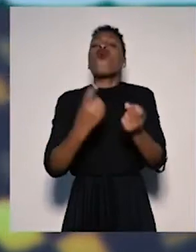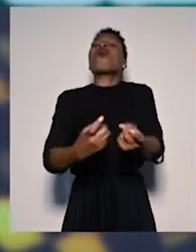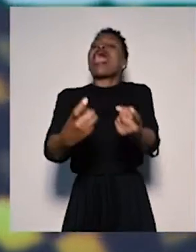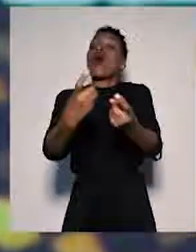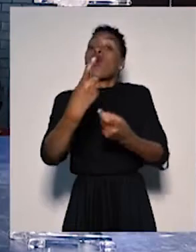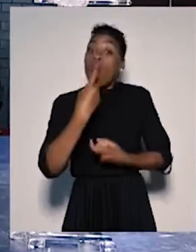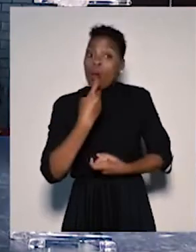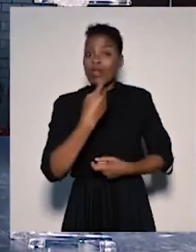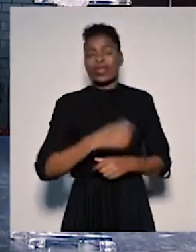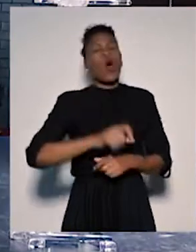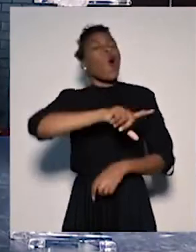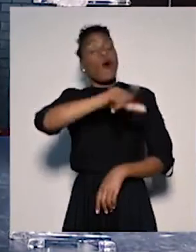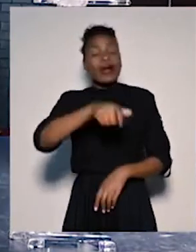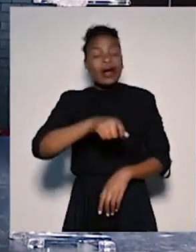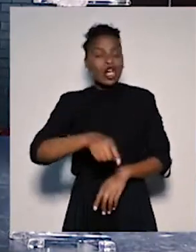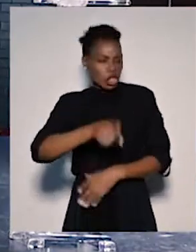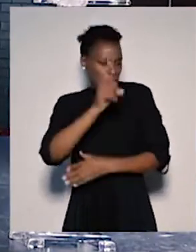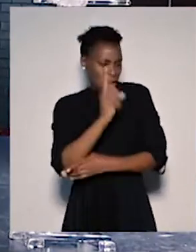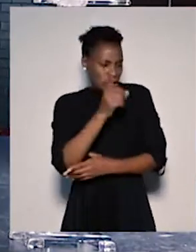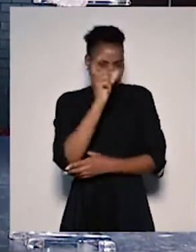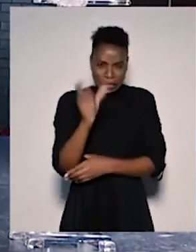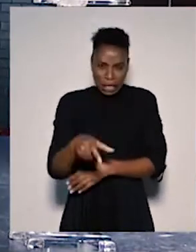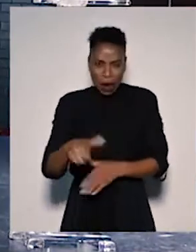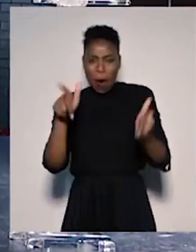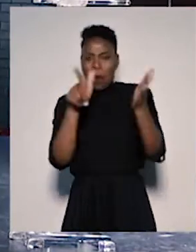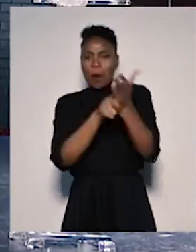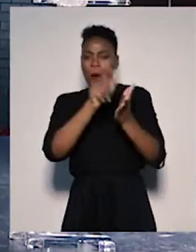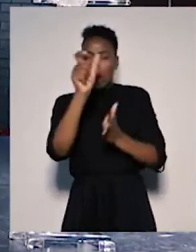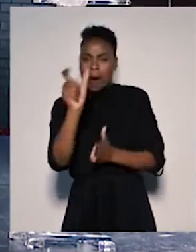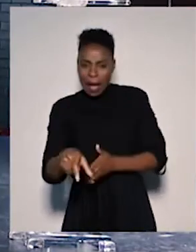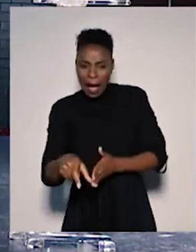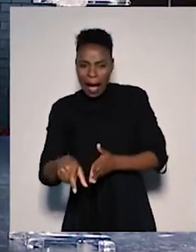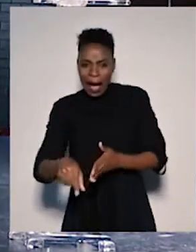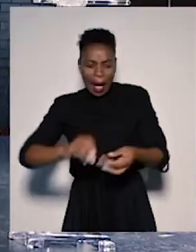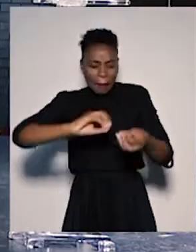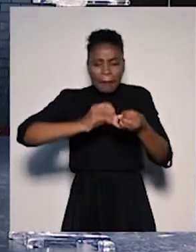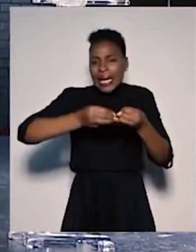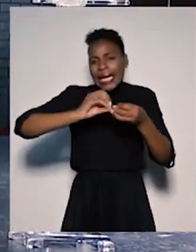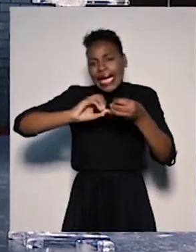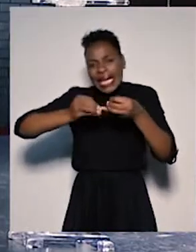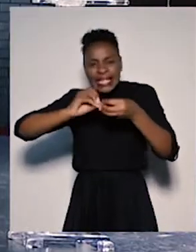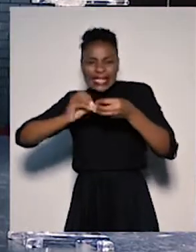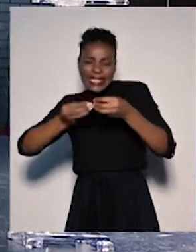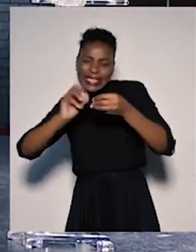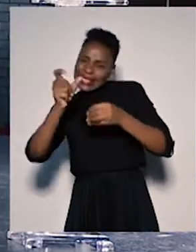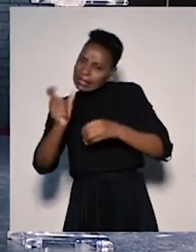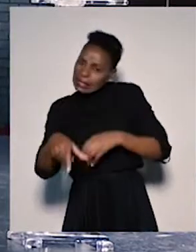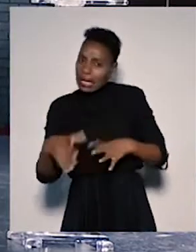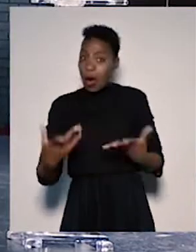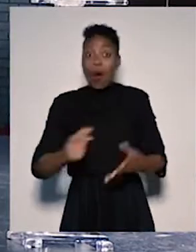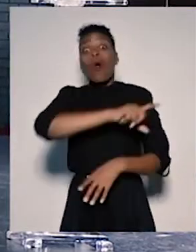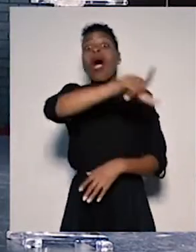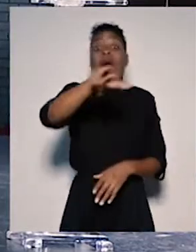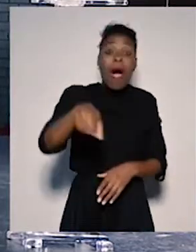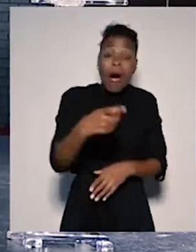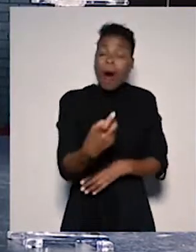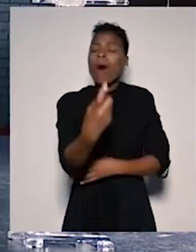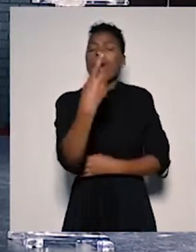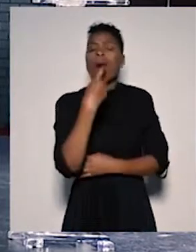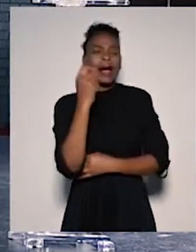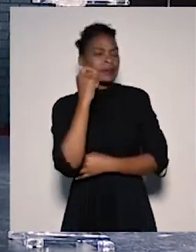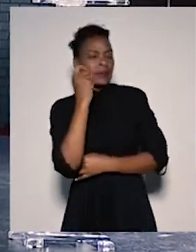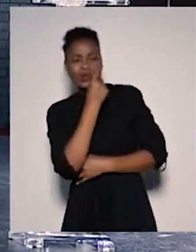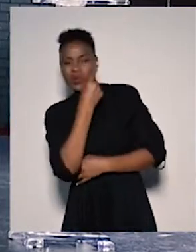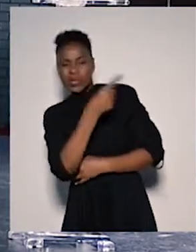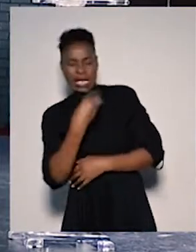called. Whether you're a teacher or a lawyer, or mechanic, all of us are called. And I was saying to them,